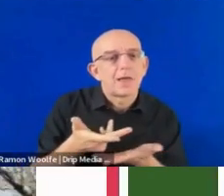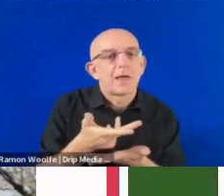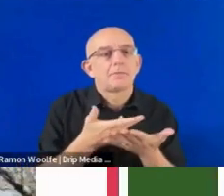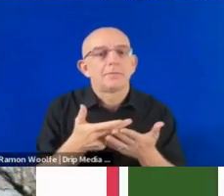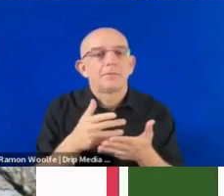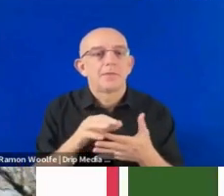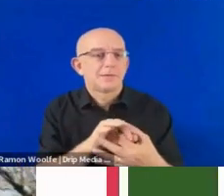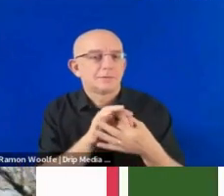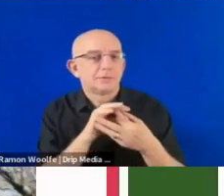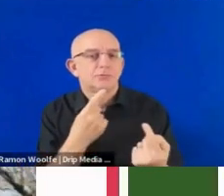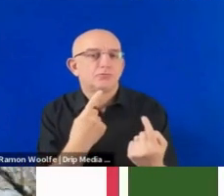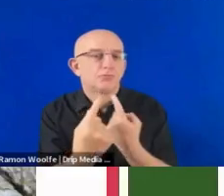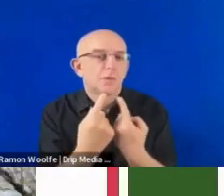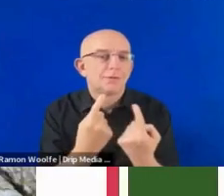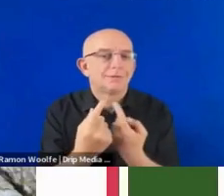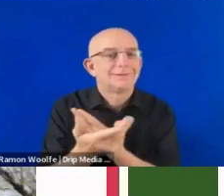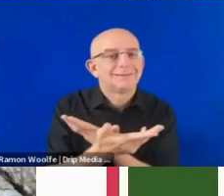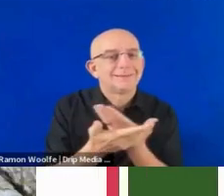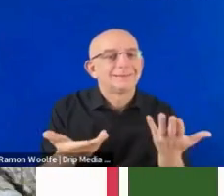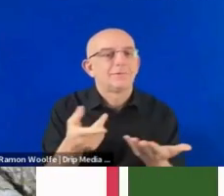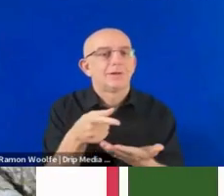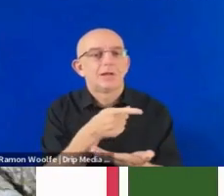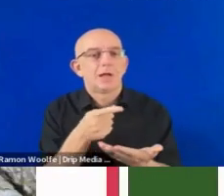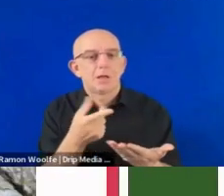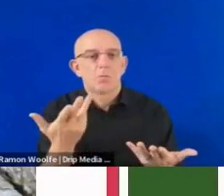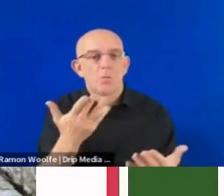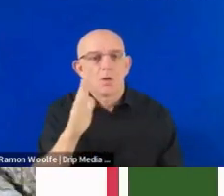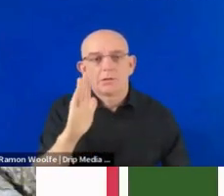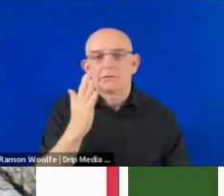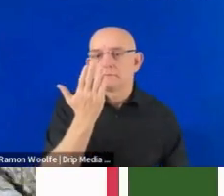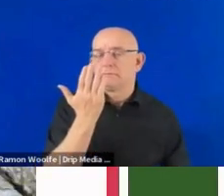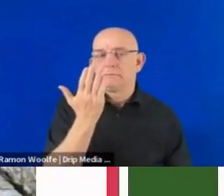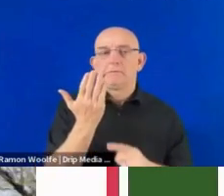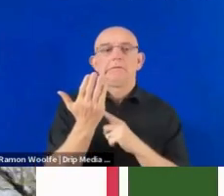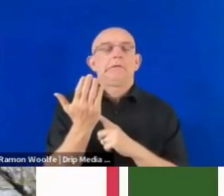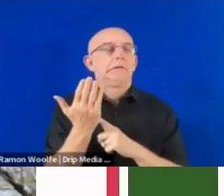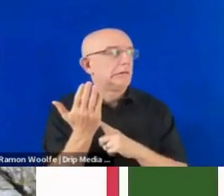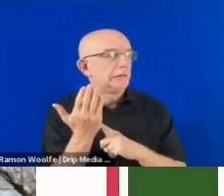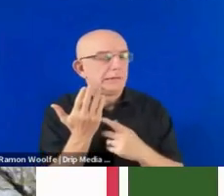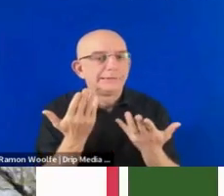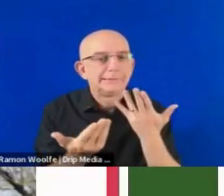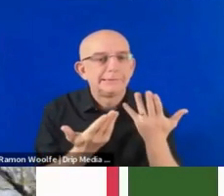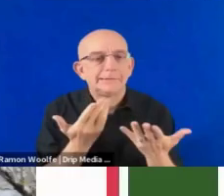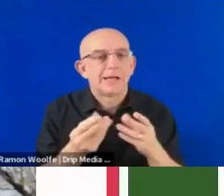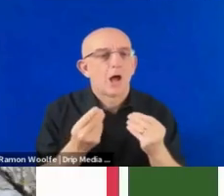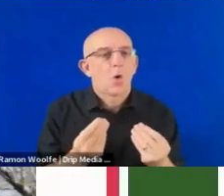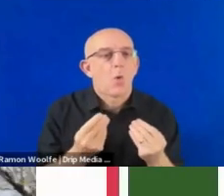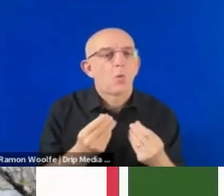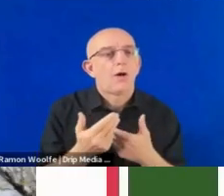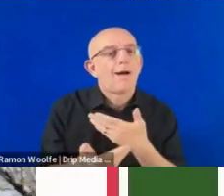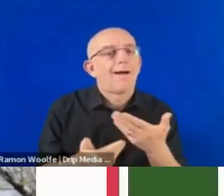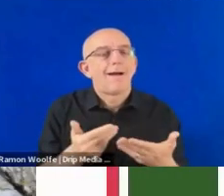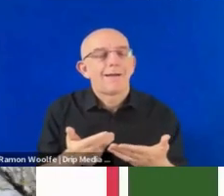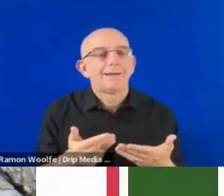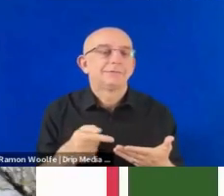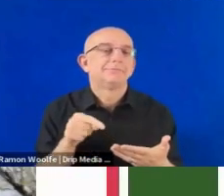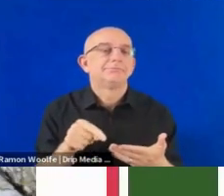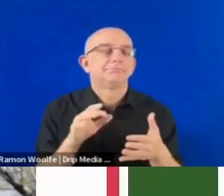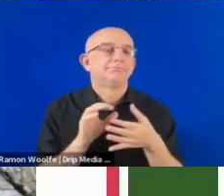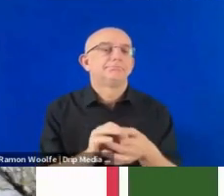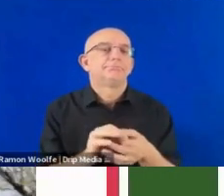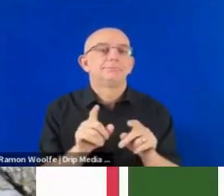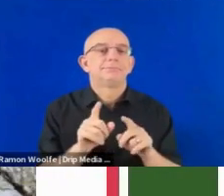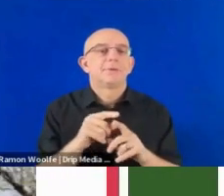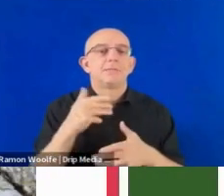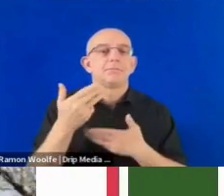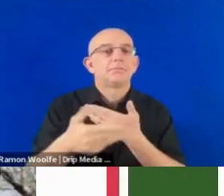interactive activities that center the problems that they face in a day-to-day life of a practitioner.